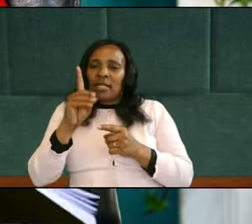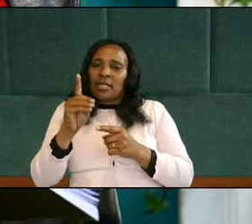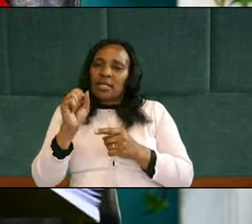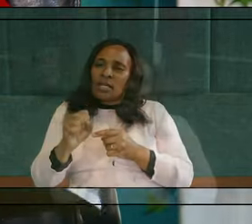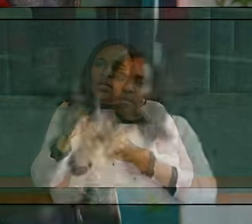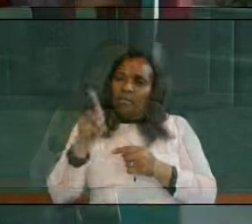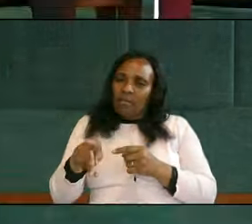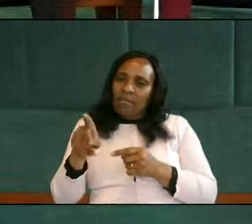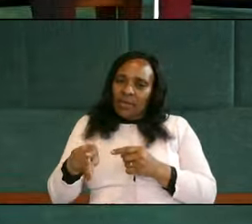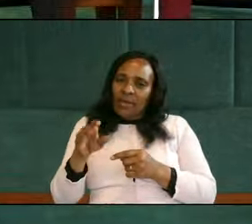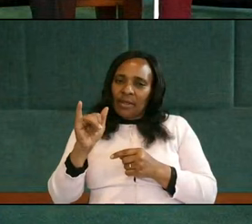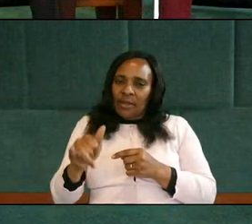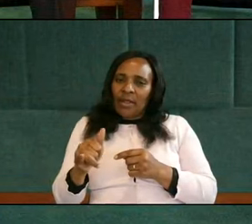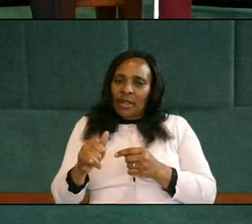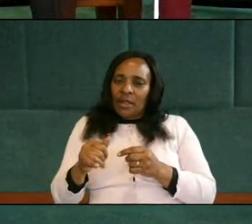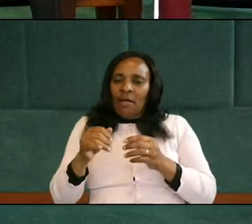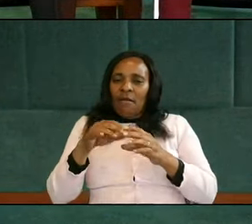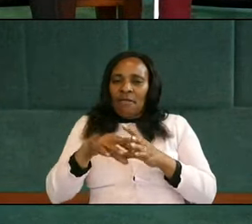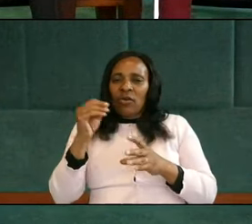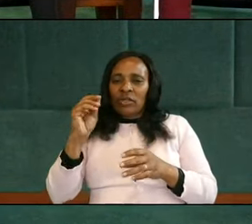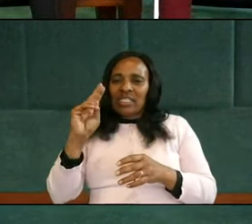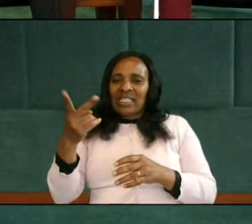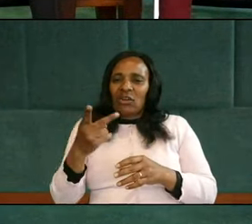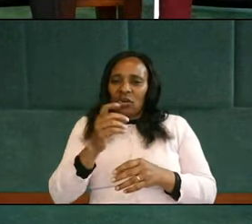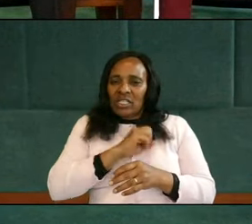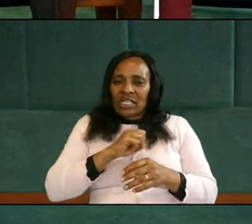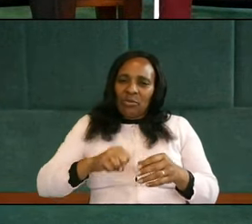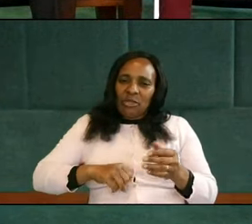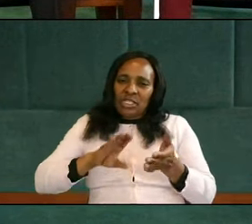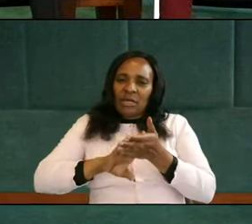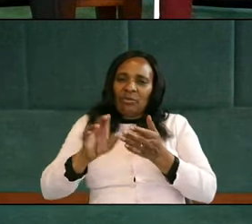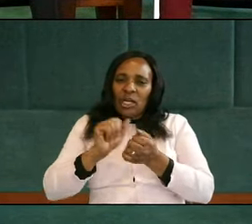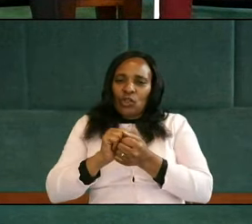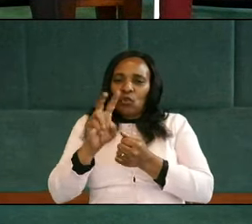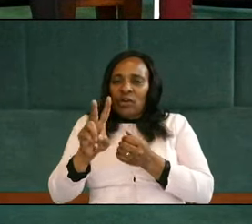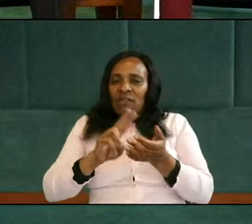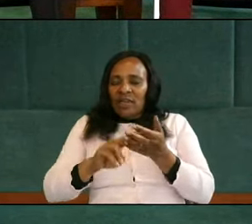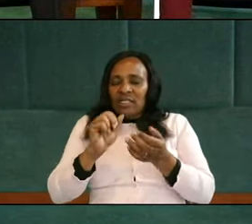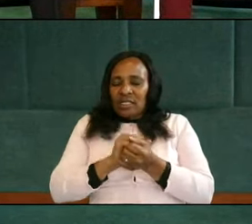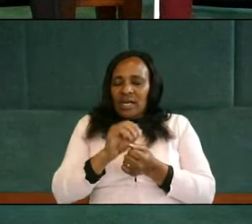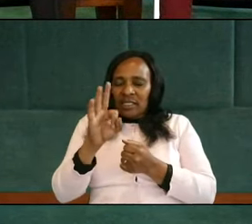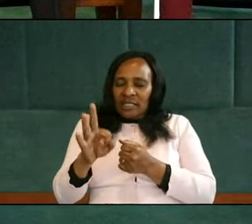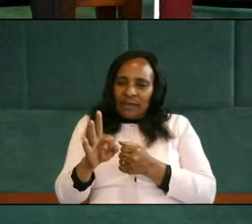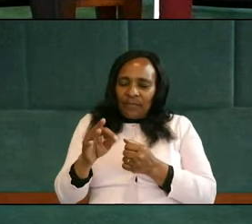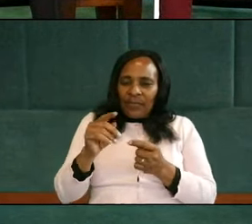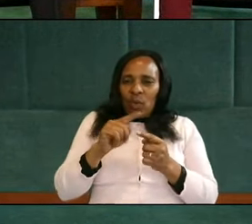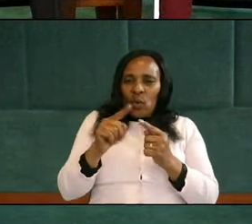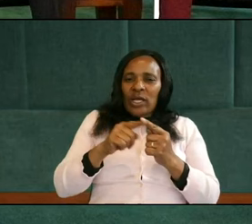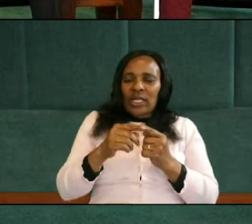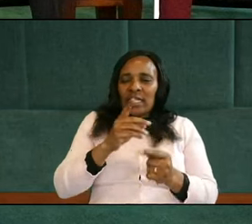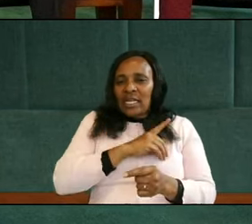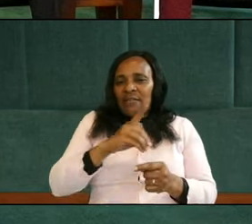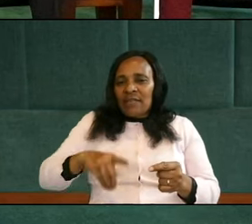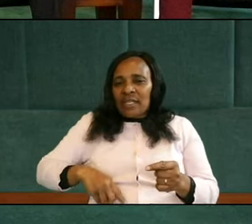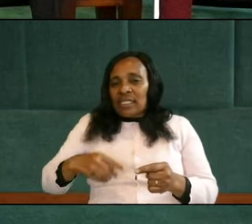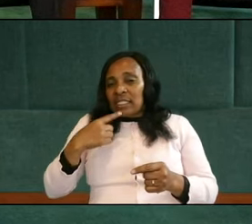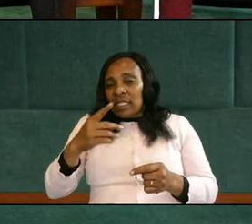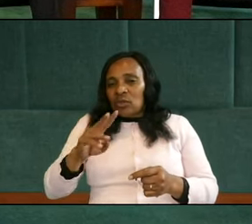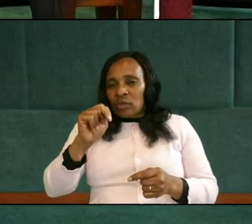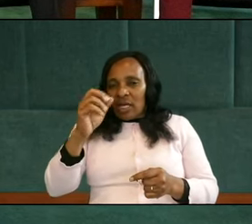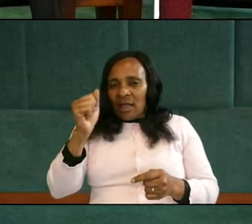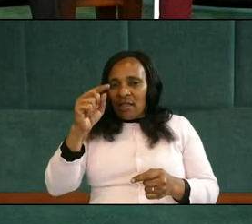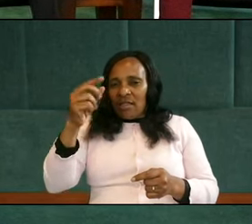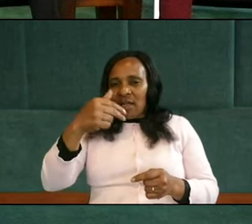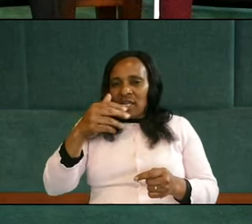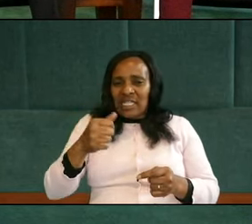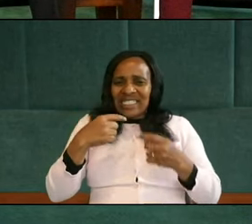The key text, which is found in 2 Samuel chapter 12, verse 13, Then David said to Nathan, I have sinned against